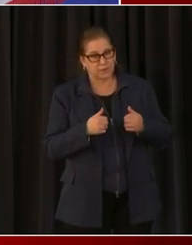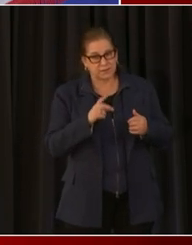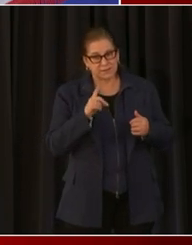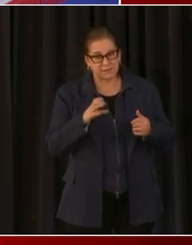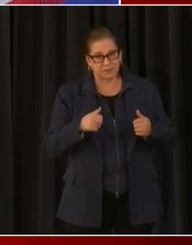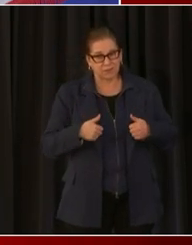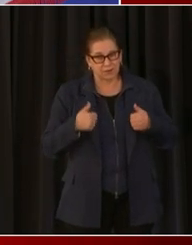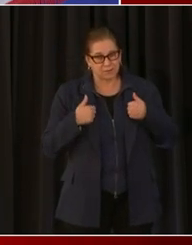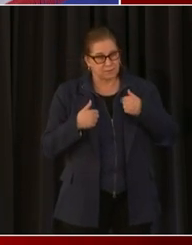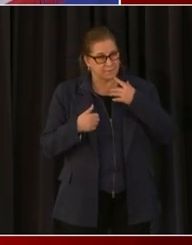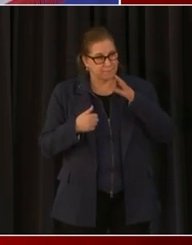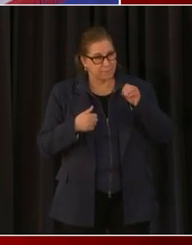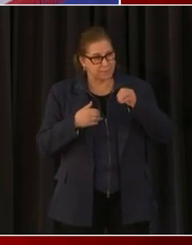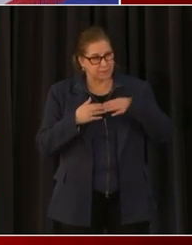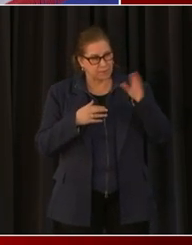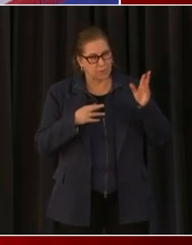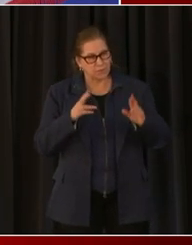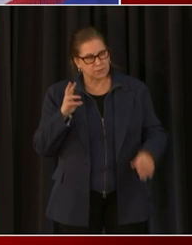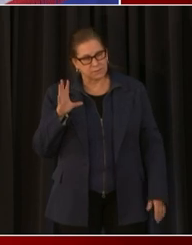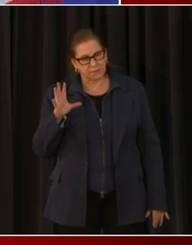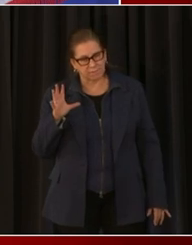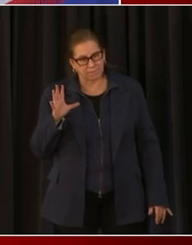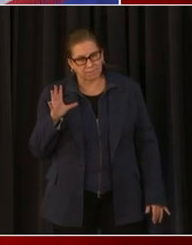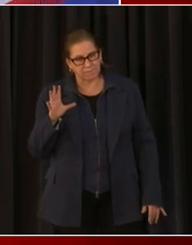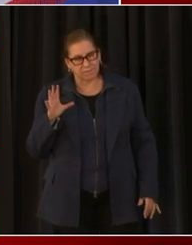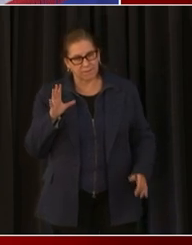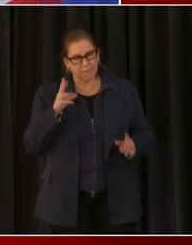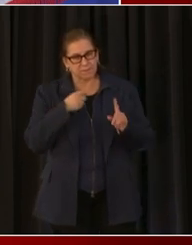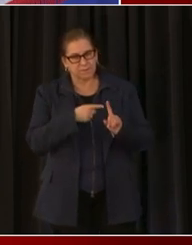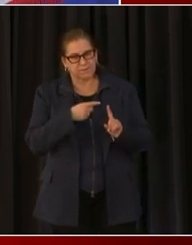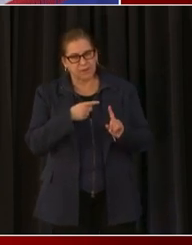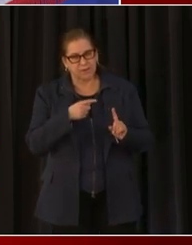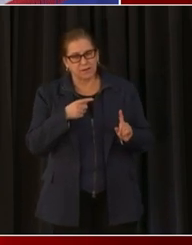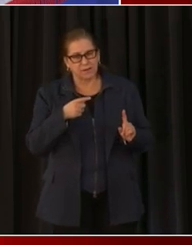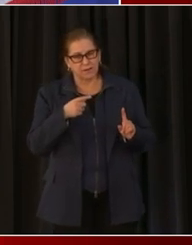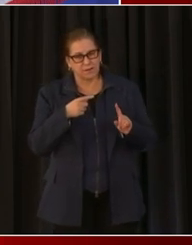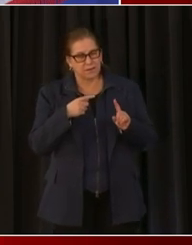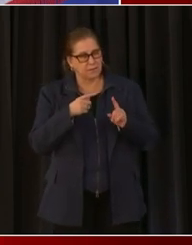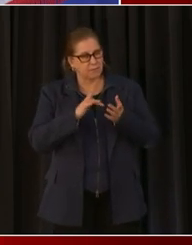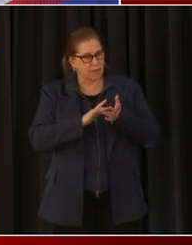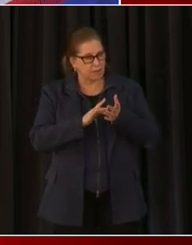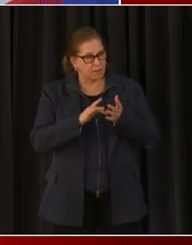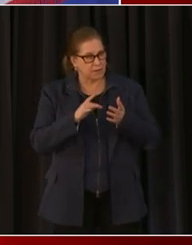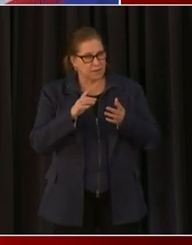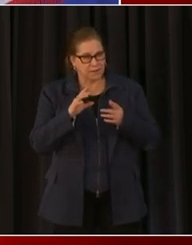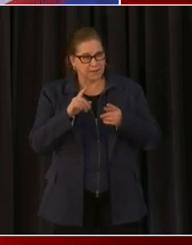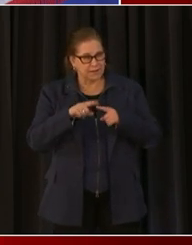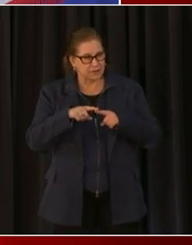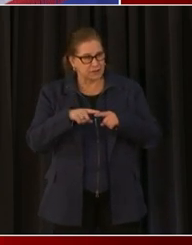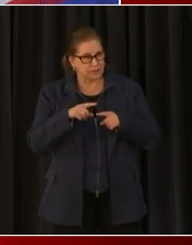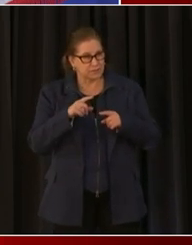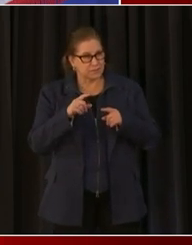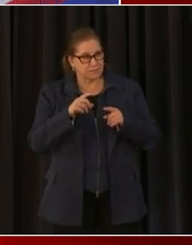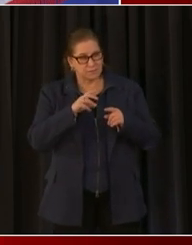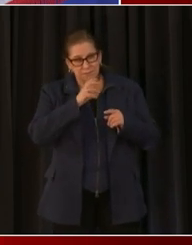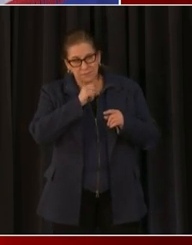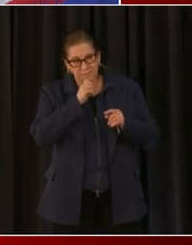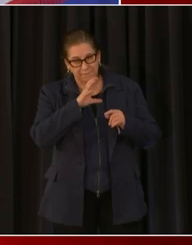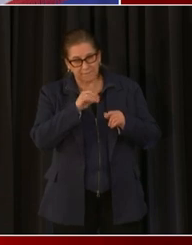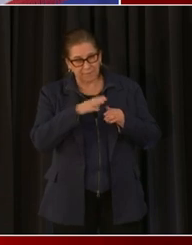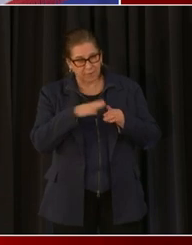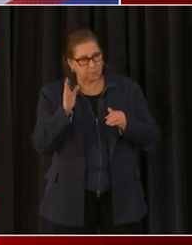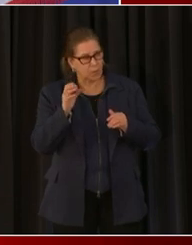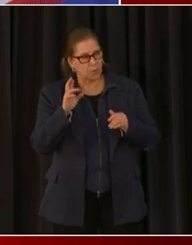older? And are we starting with specific chronic medical conditions, or is it the whole list? So thanks